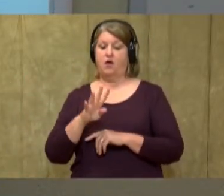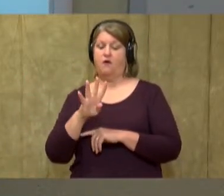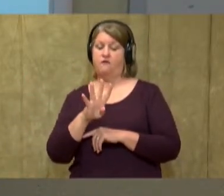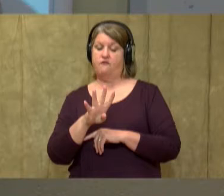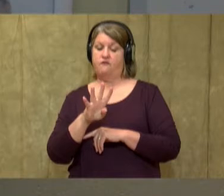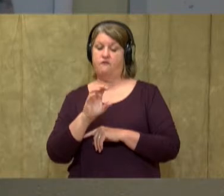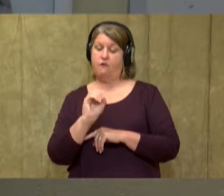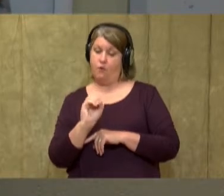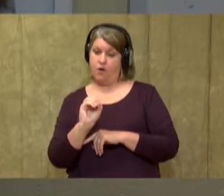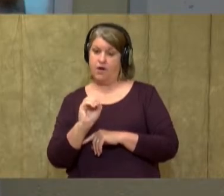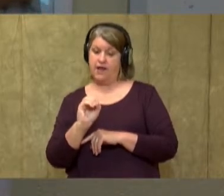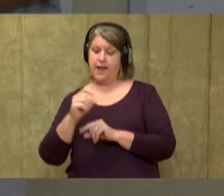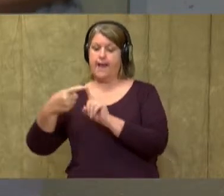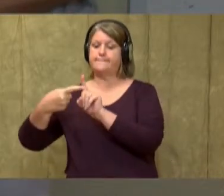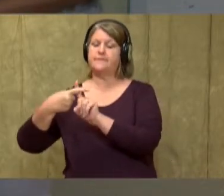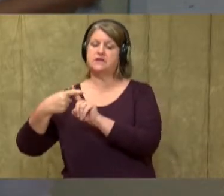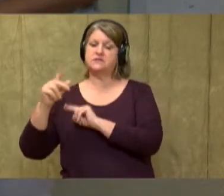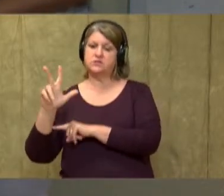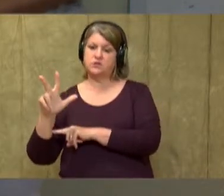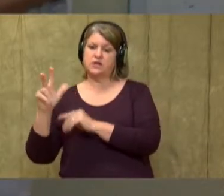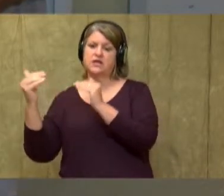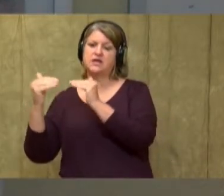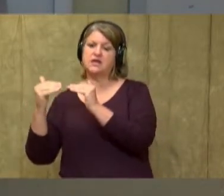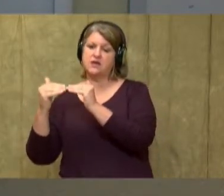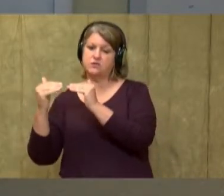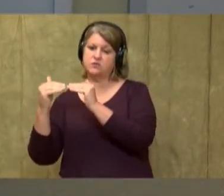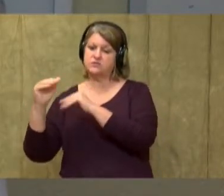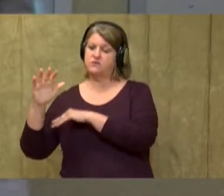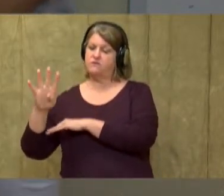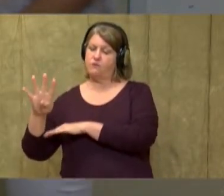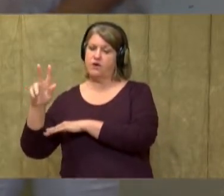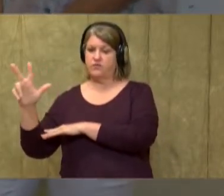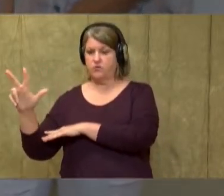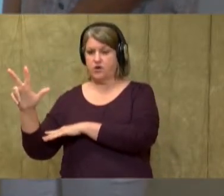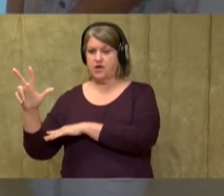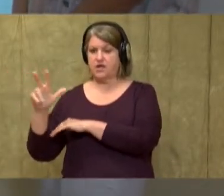40 plus 3 equals 43.